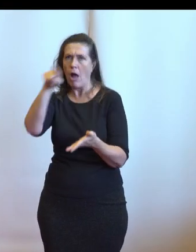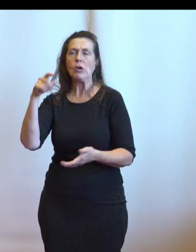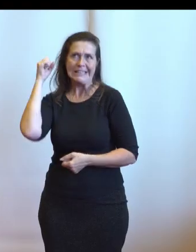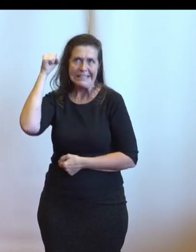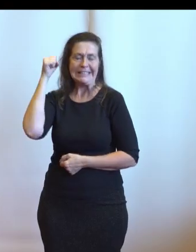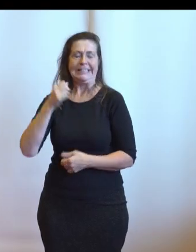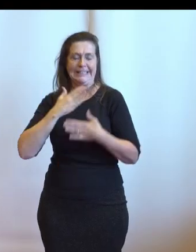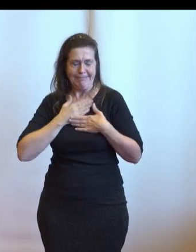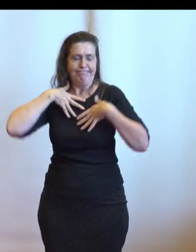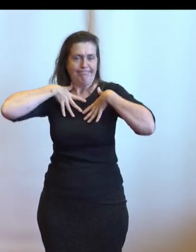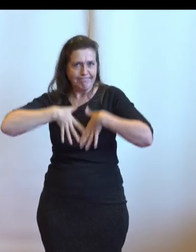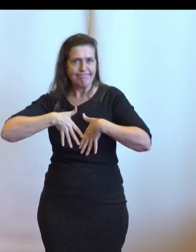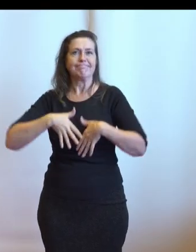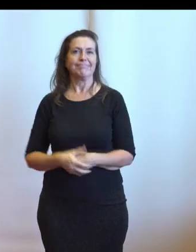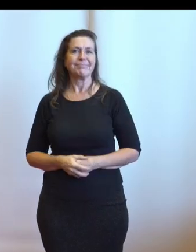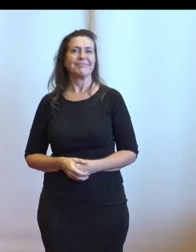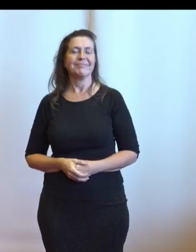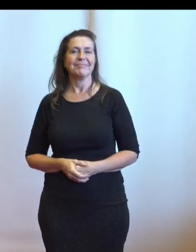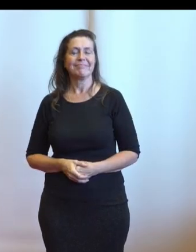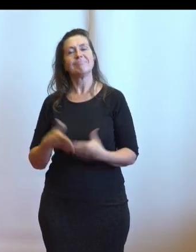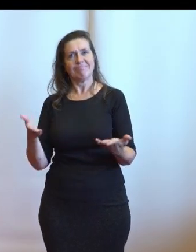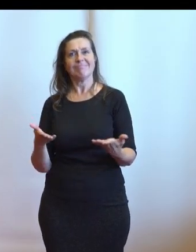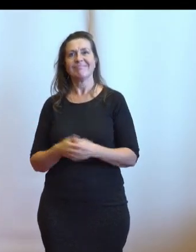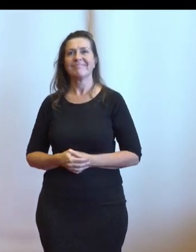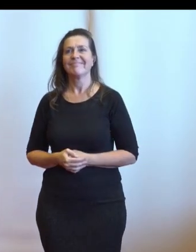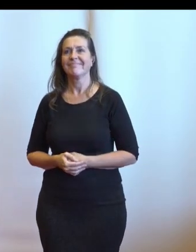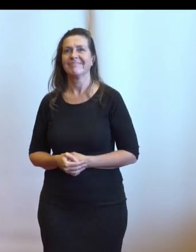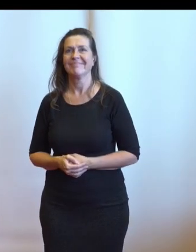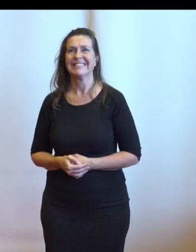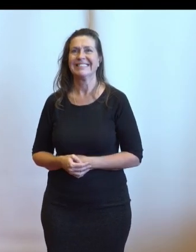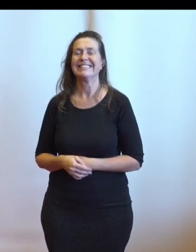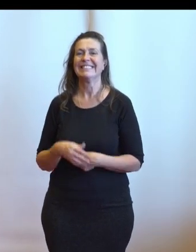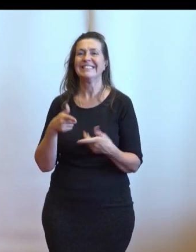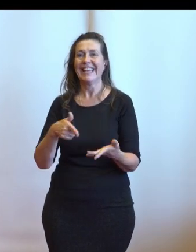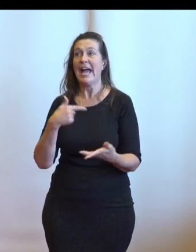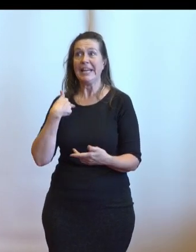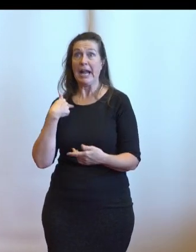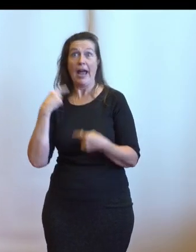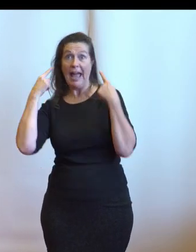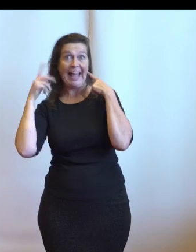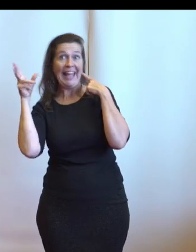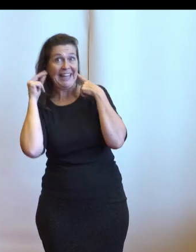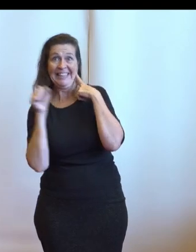it's slightly disconcerting watching a video, knowing that you can hear it, but not really hearing it.